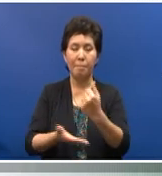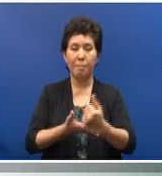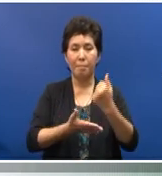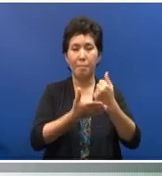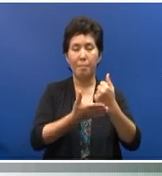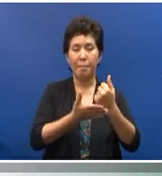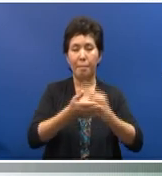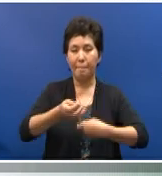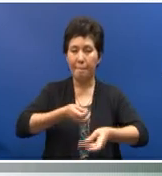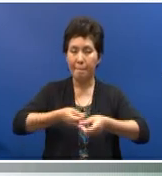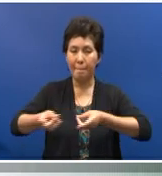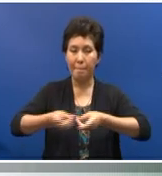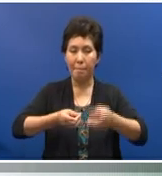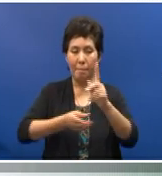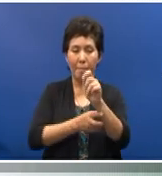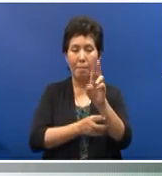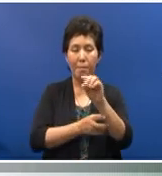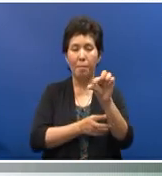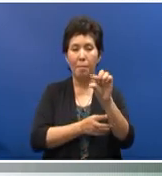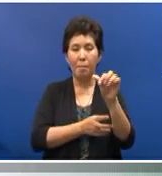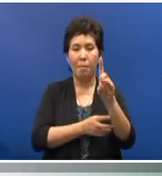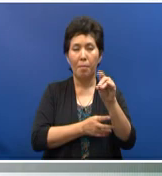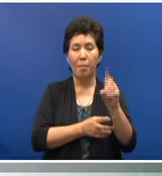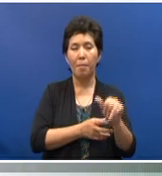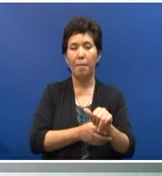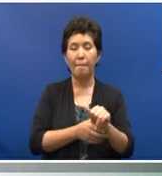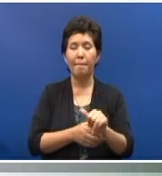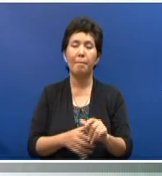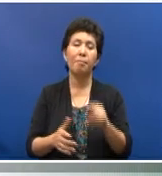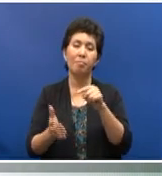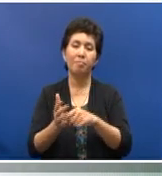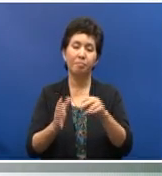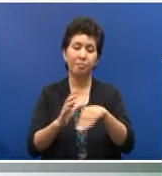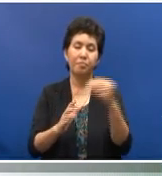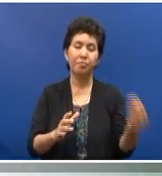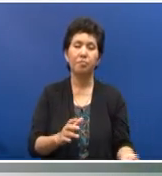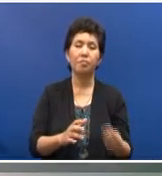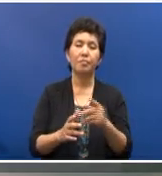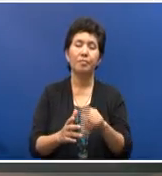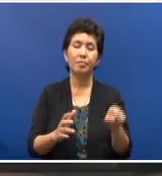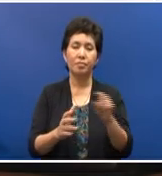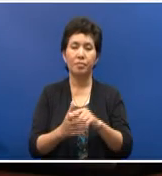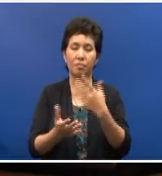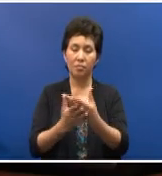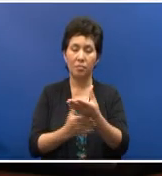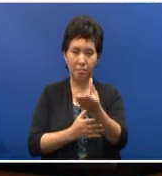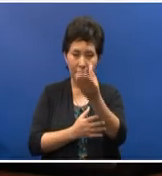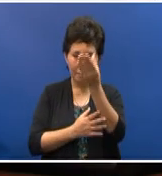to dispel prejudice and also misconception between the races. Okay, so we have learned